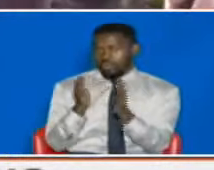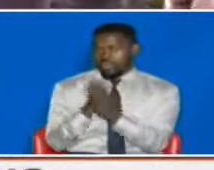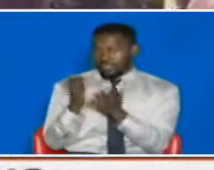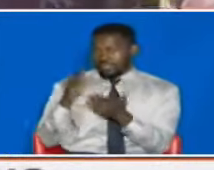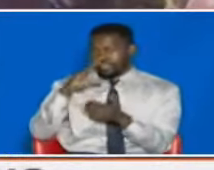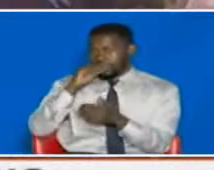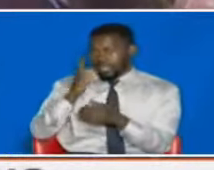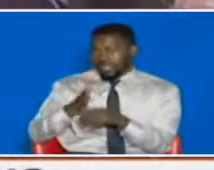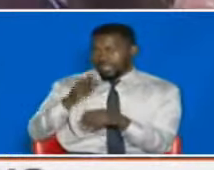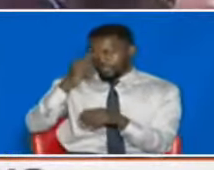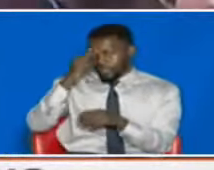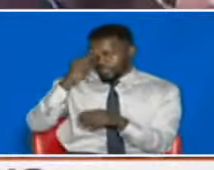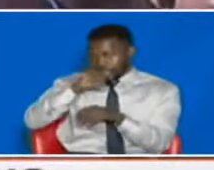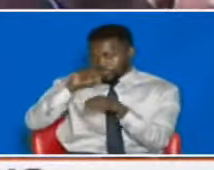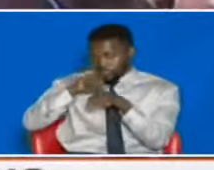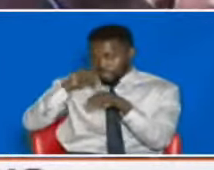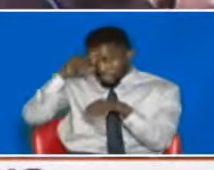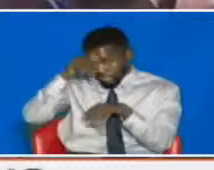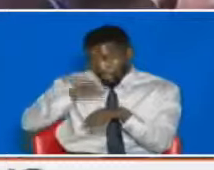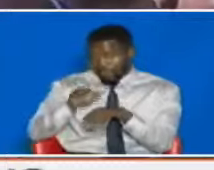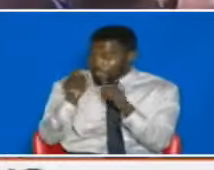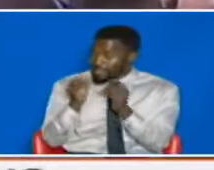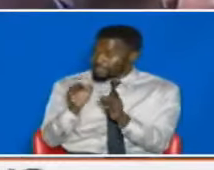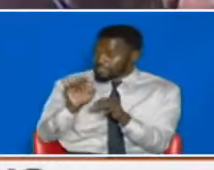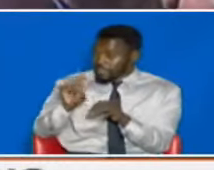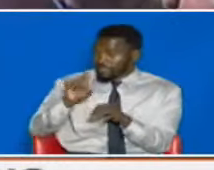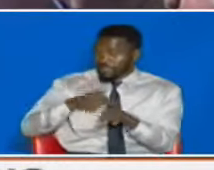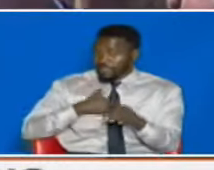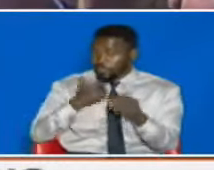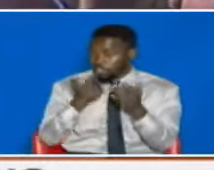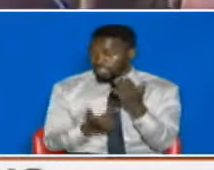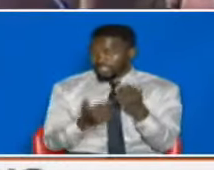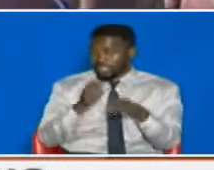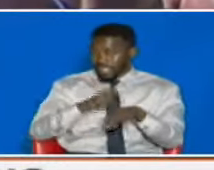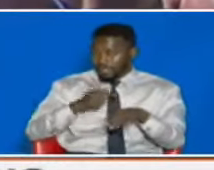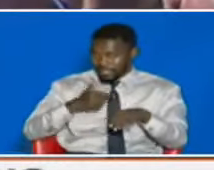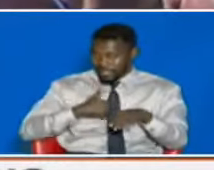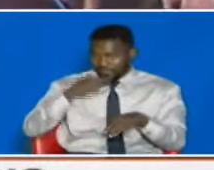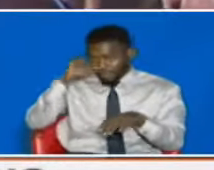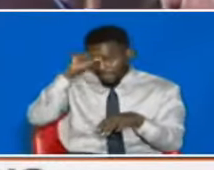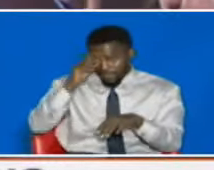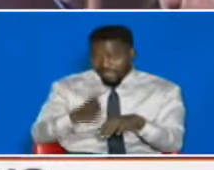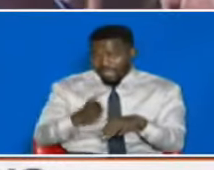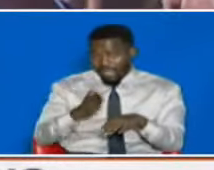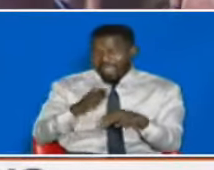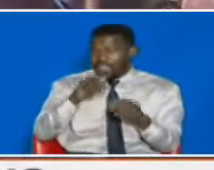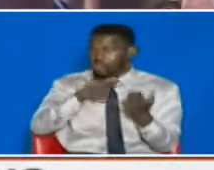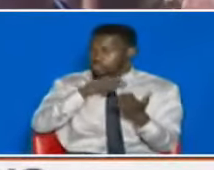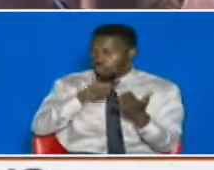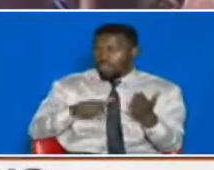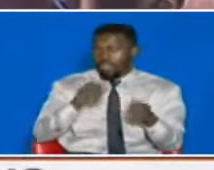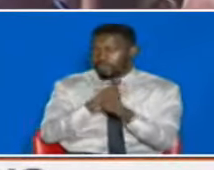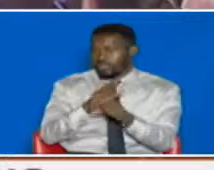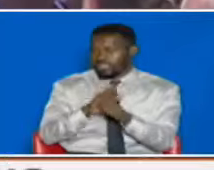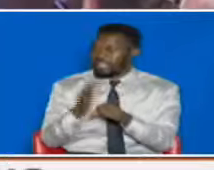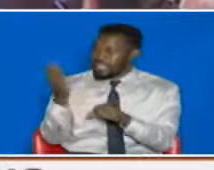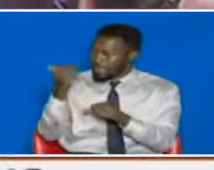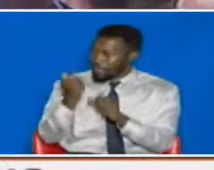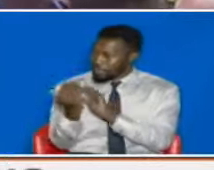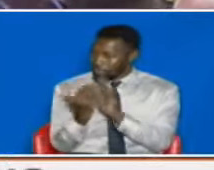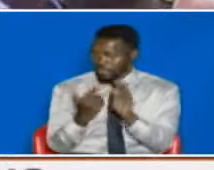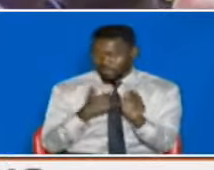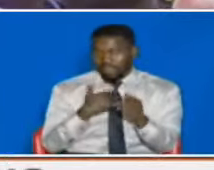of the National Assembly, if you feel that when I was governor, I made mistakes, address me, come after me.